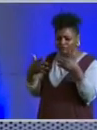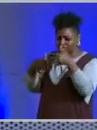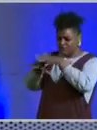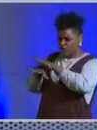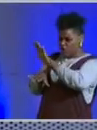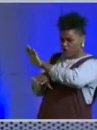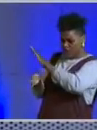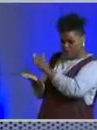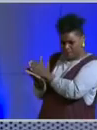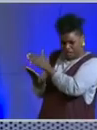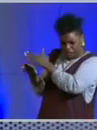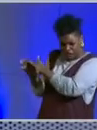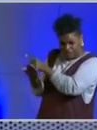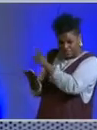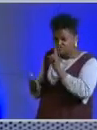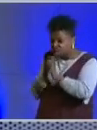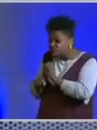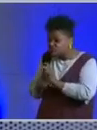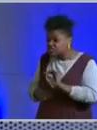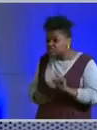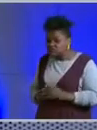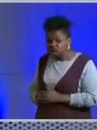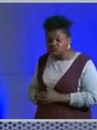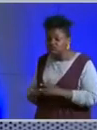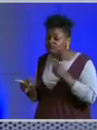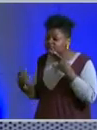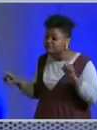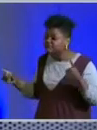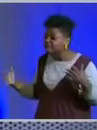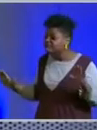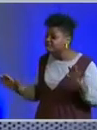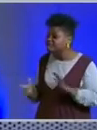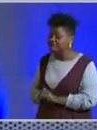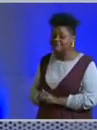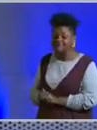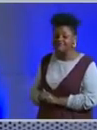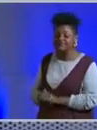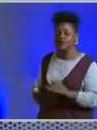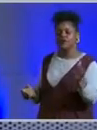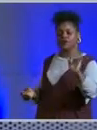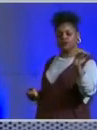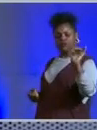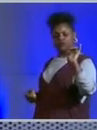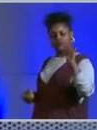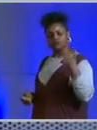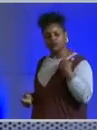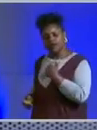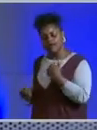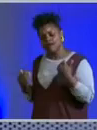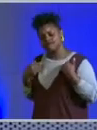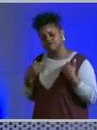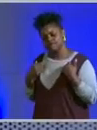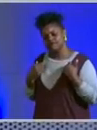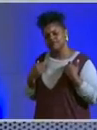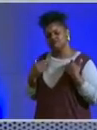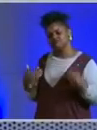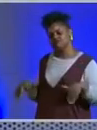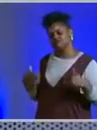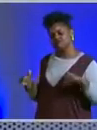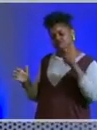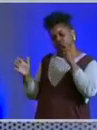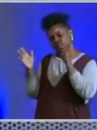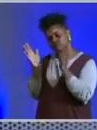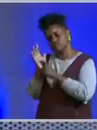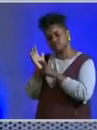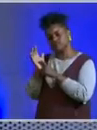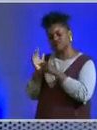we've been able to produce the housing based on that. Also, I will say that we've also very much recognized that it's